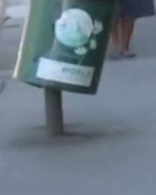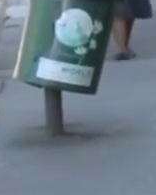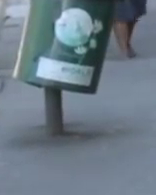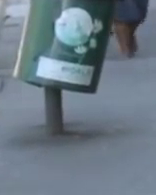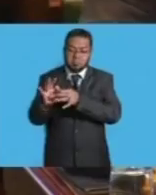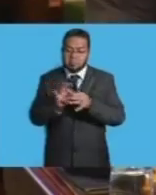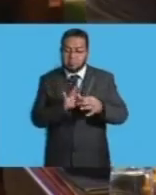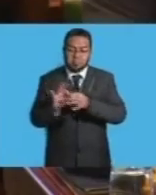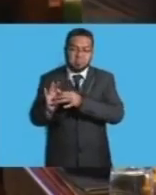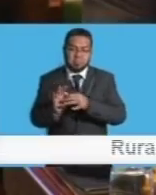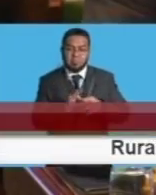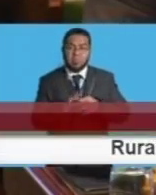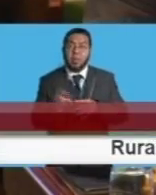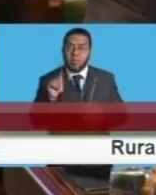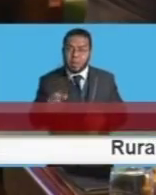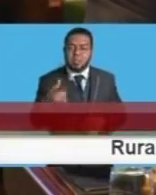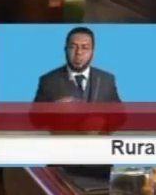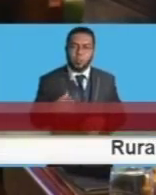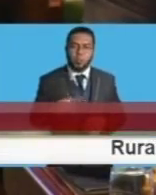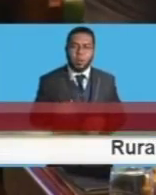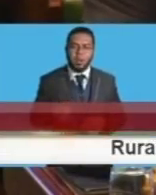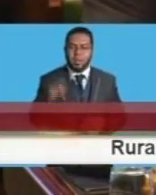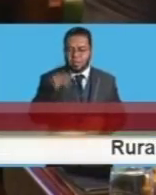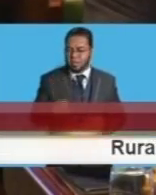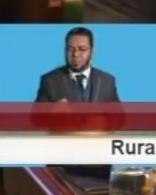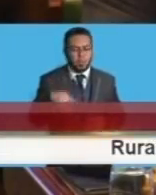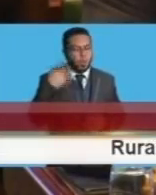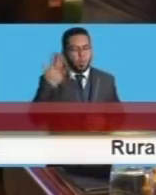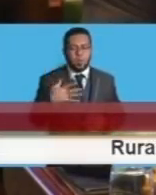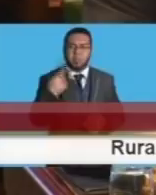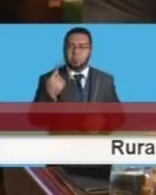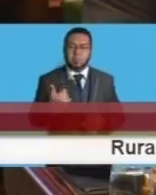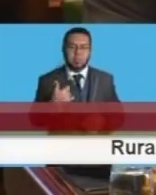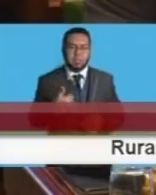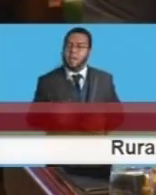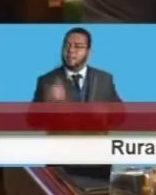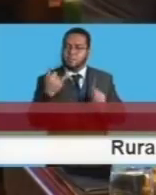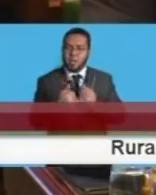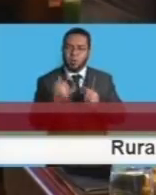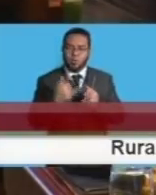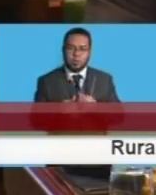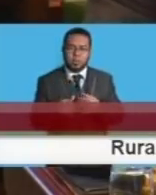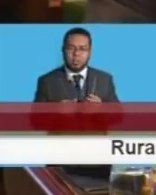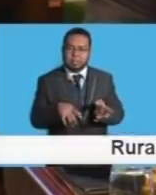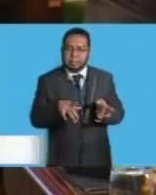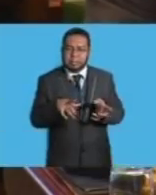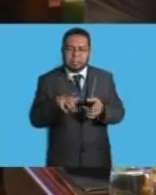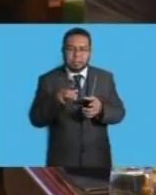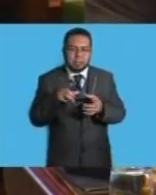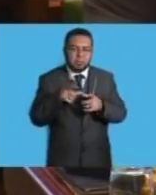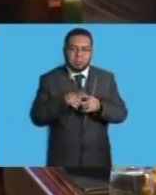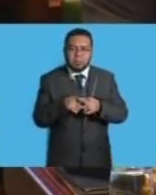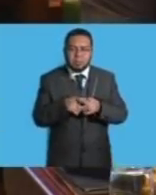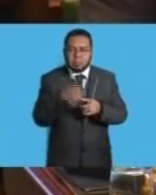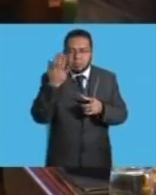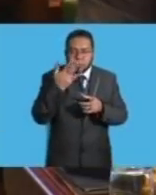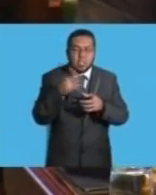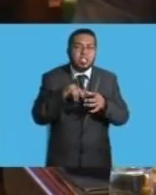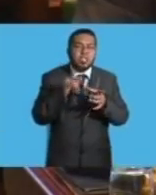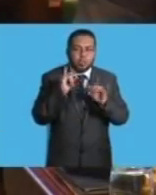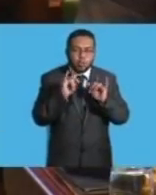isn't true. And that is why this has always been a very sensitive issue. But let me go back to the